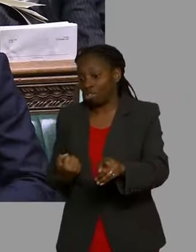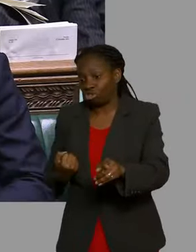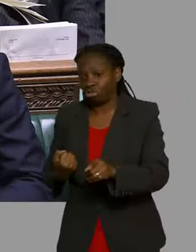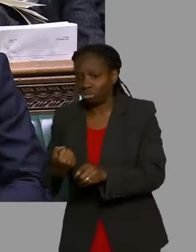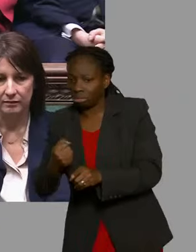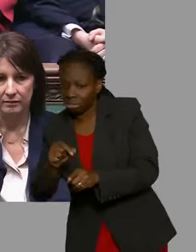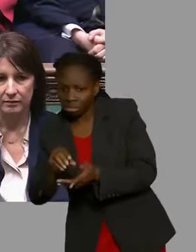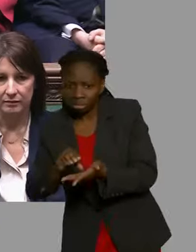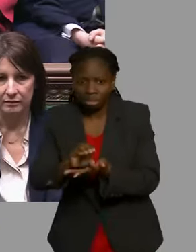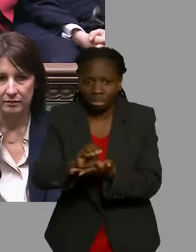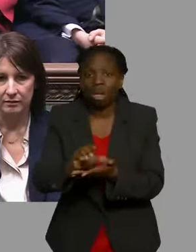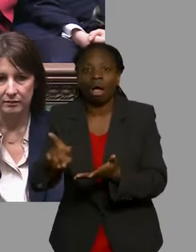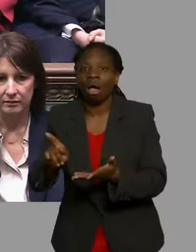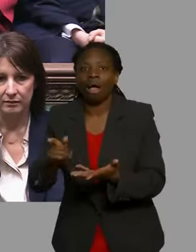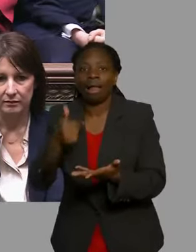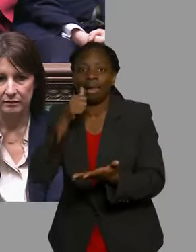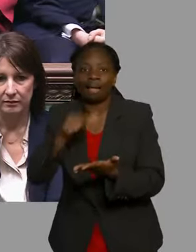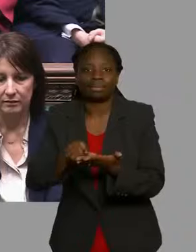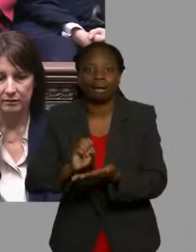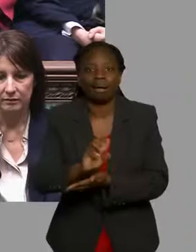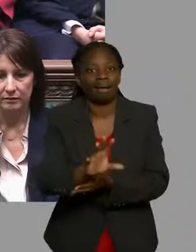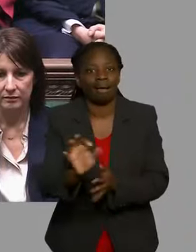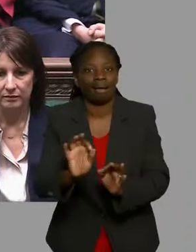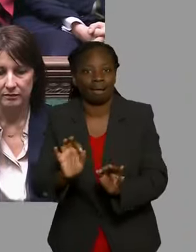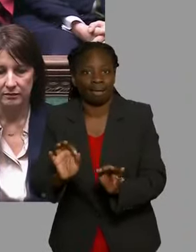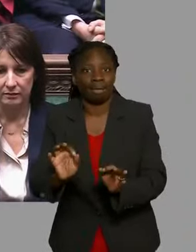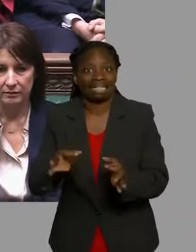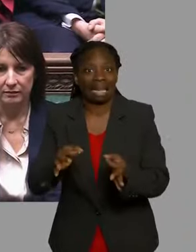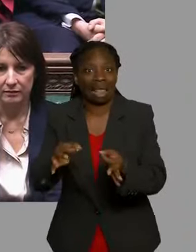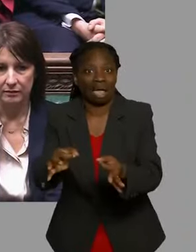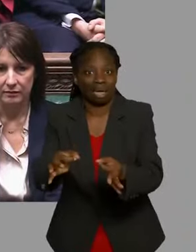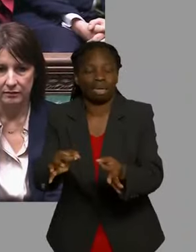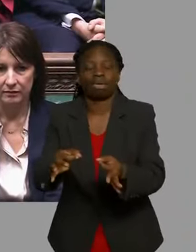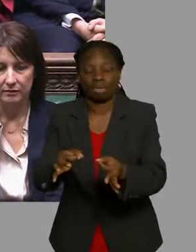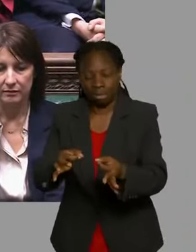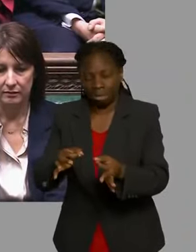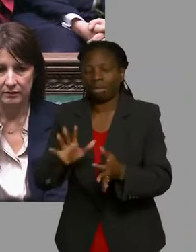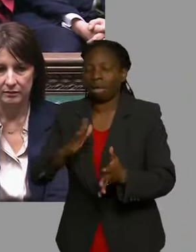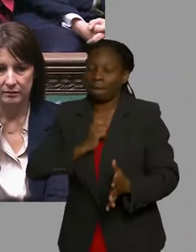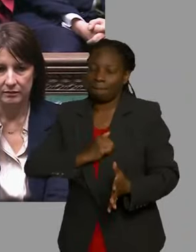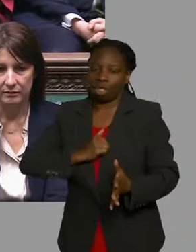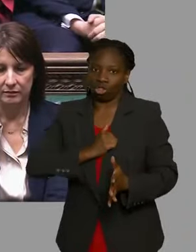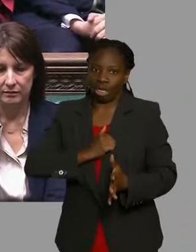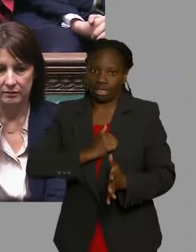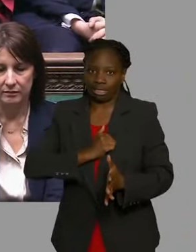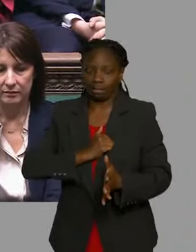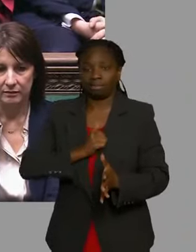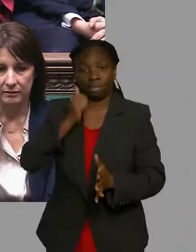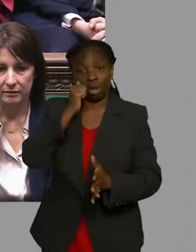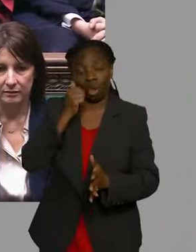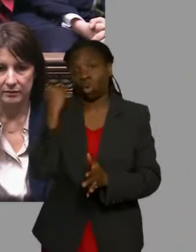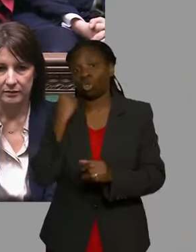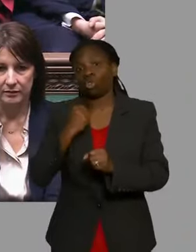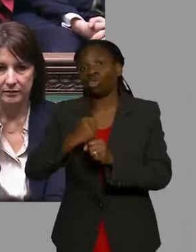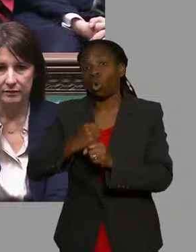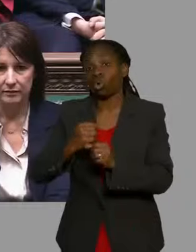In 2011, the former Chancellor, George Osborne, then accelerated those changes with very little